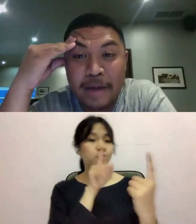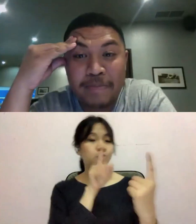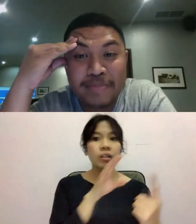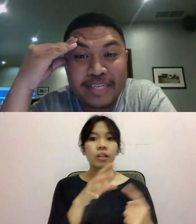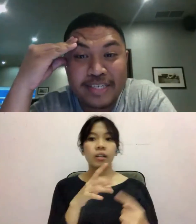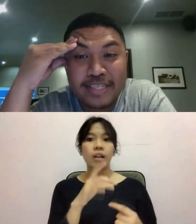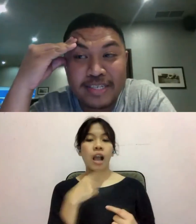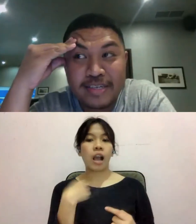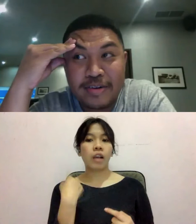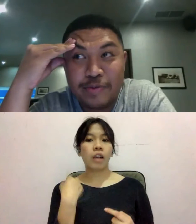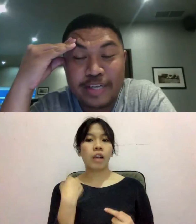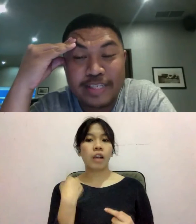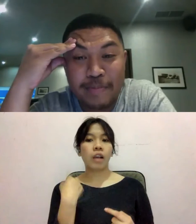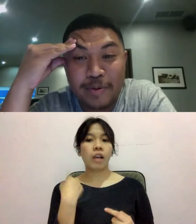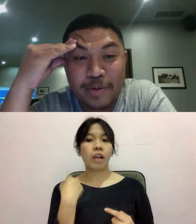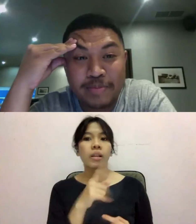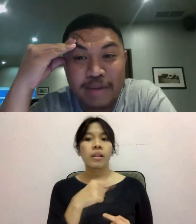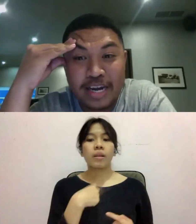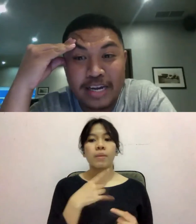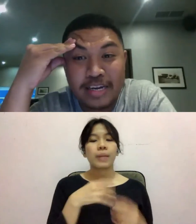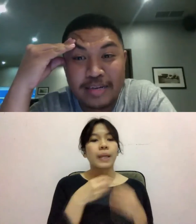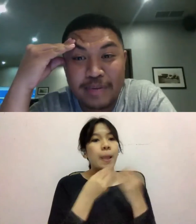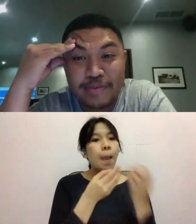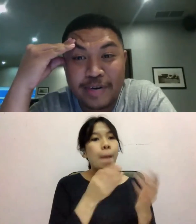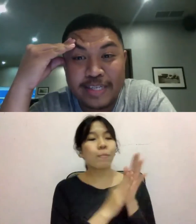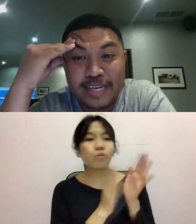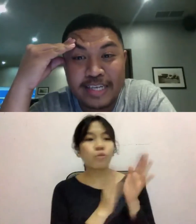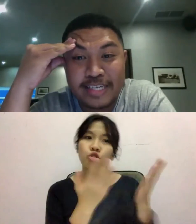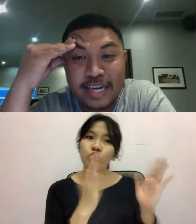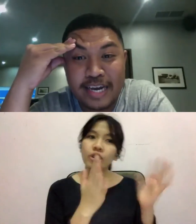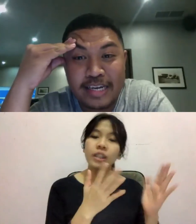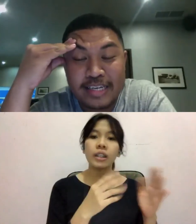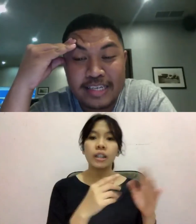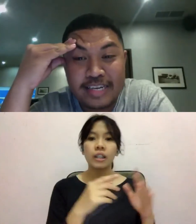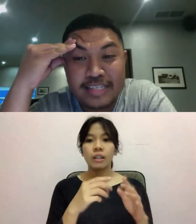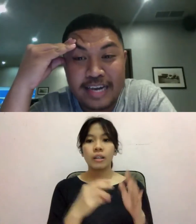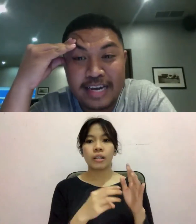like compliments. For example, when my male friends like